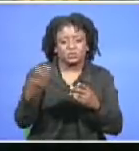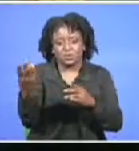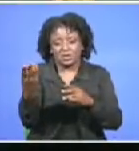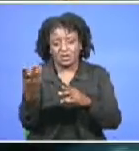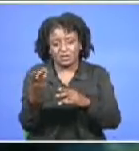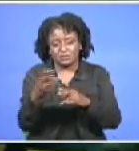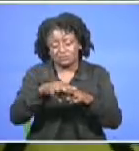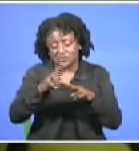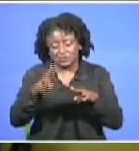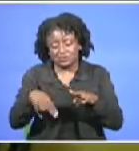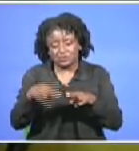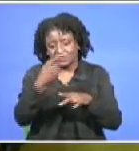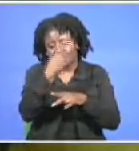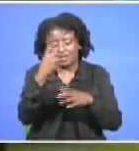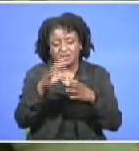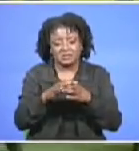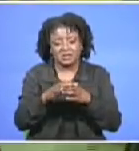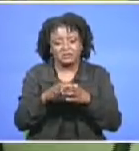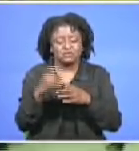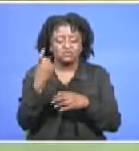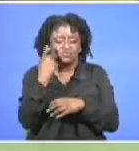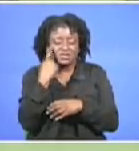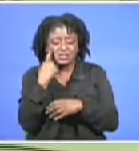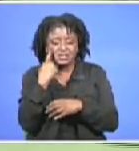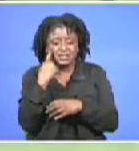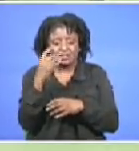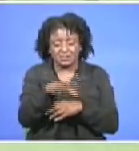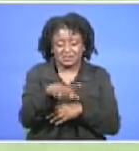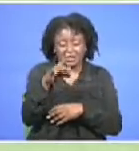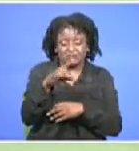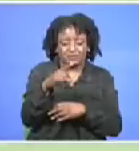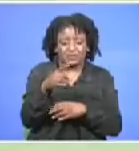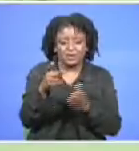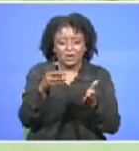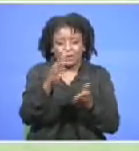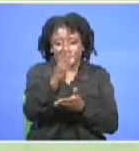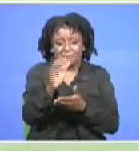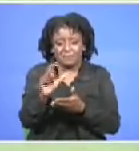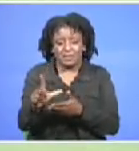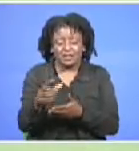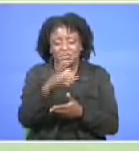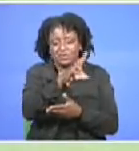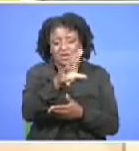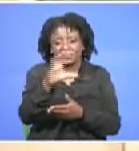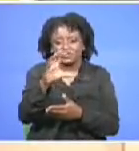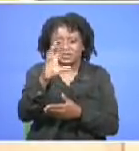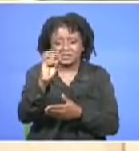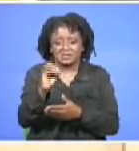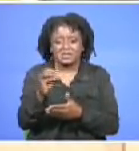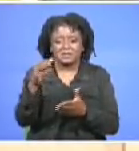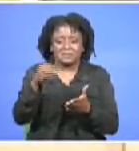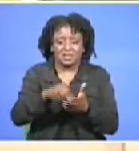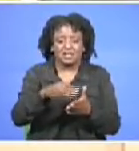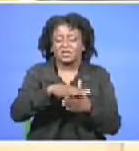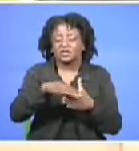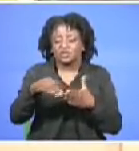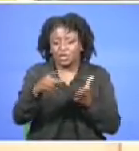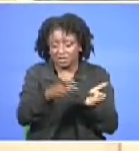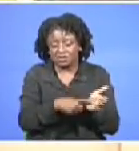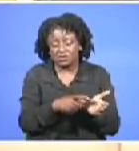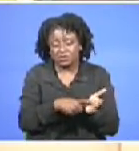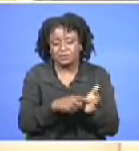of a recently discovered outstanding bill of $360 million. In the budget that we have,